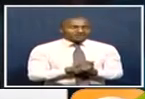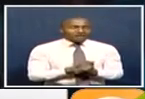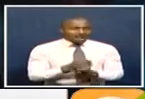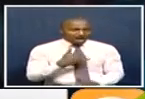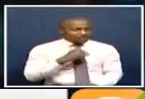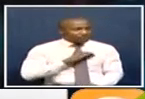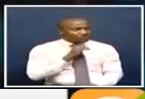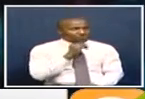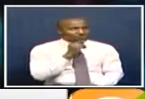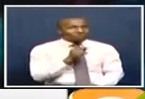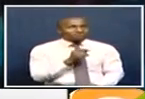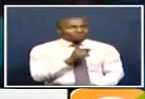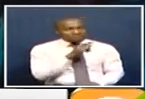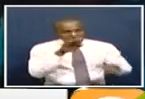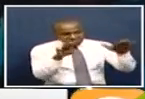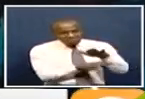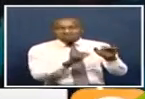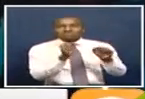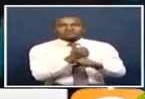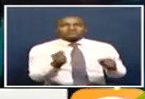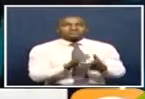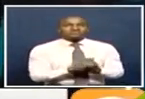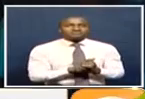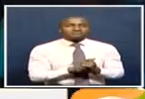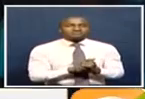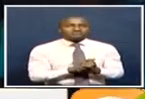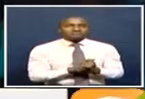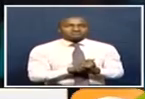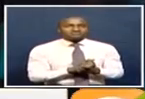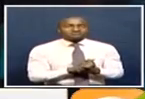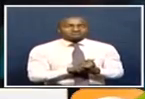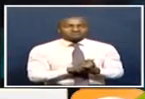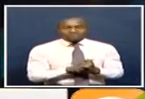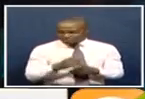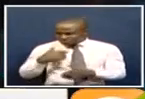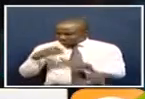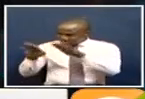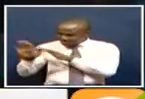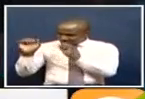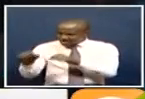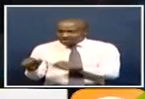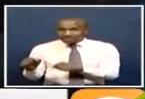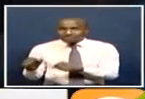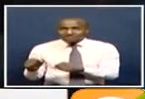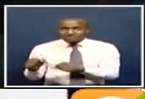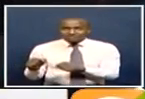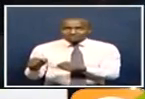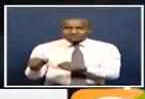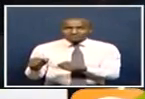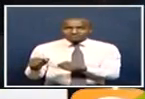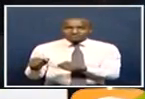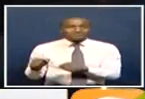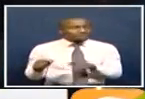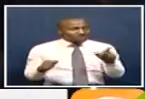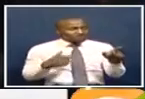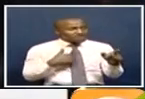do I become a running mate? I'll be your running mate. Yeah. Yeah, but you would benefit out of me. How? Because you would spend nothing. I have friends all